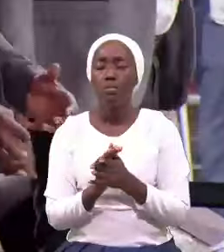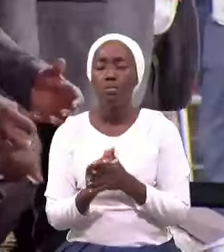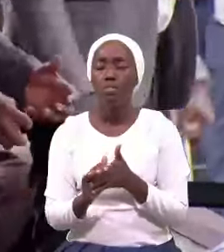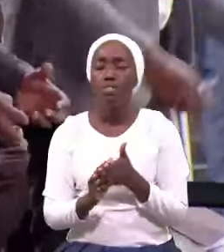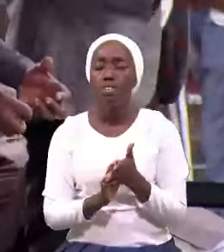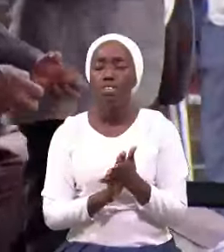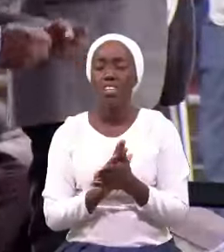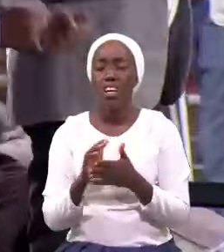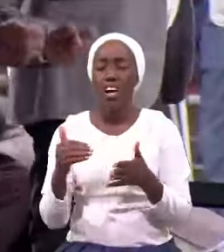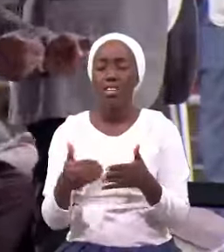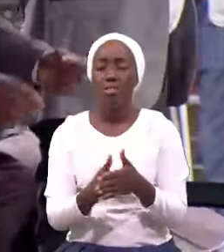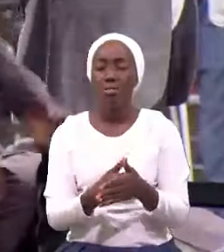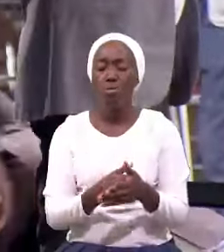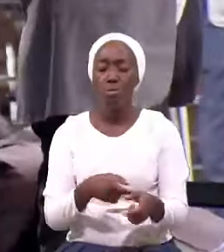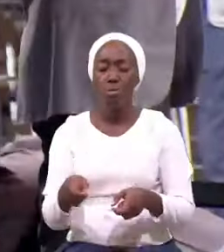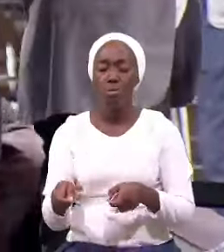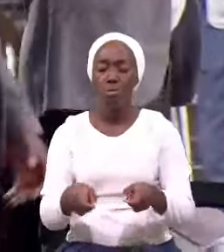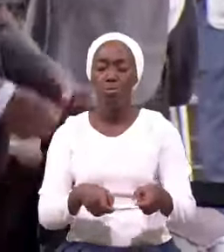A new dominion.